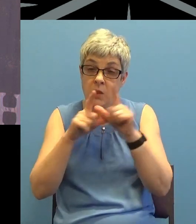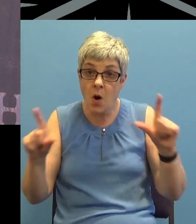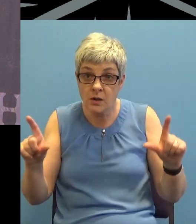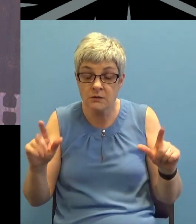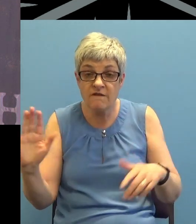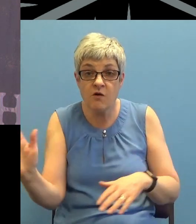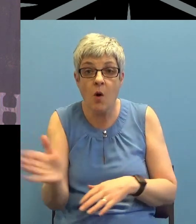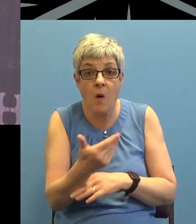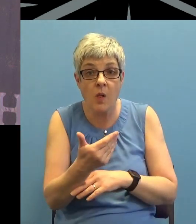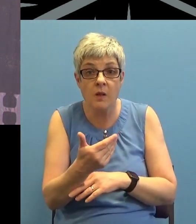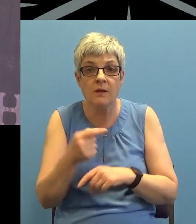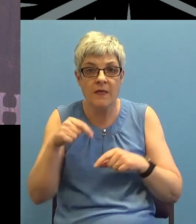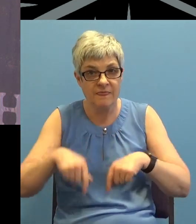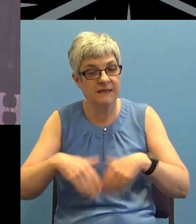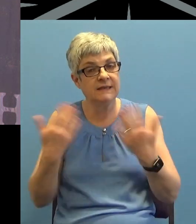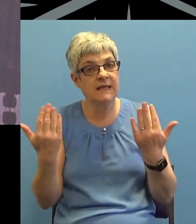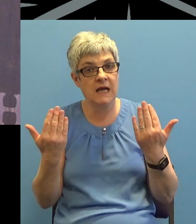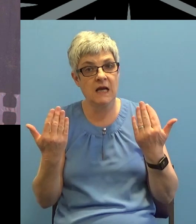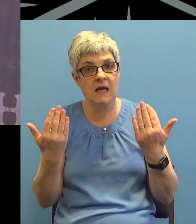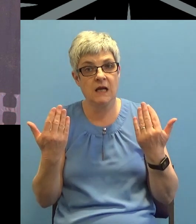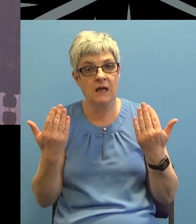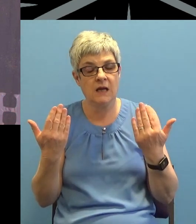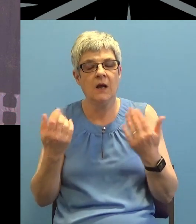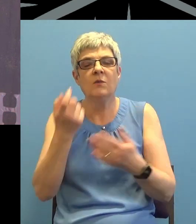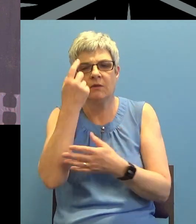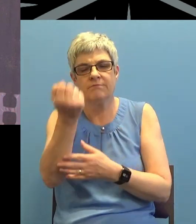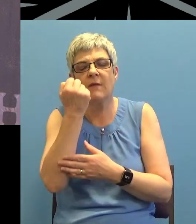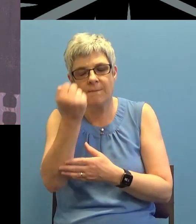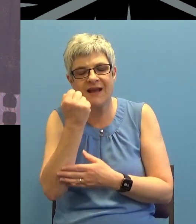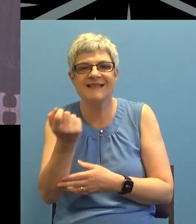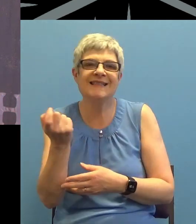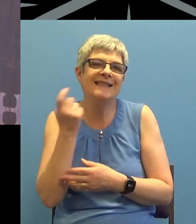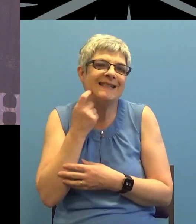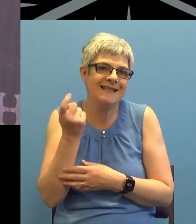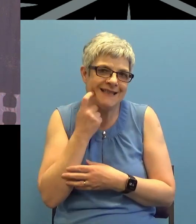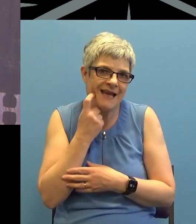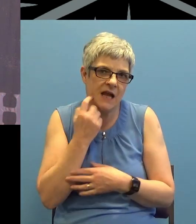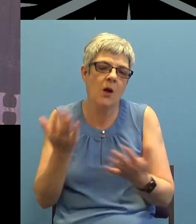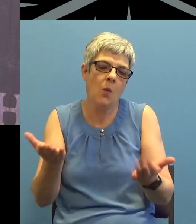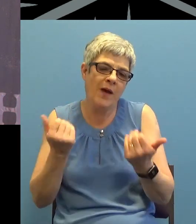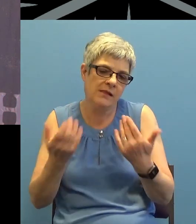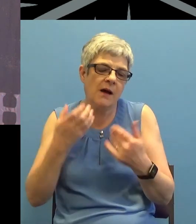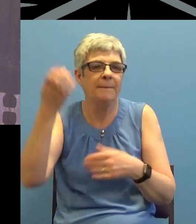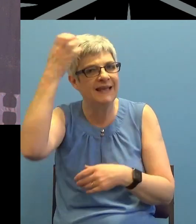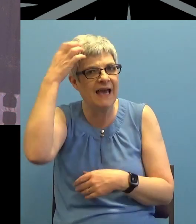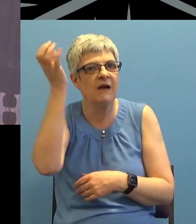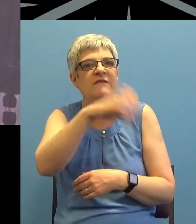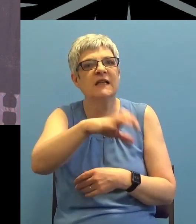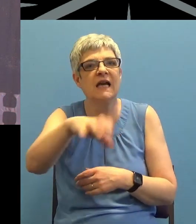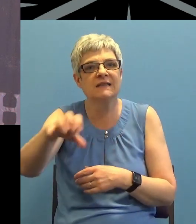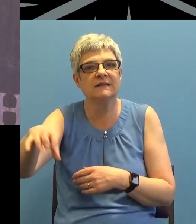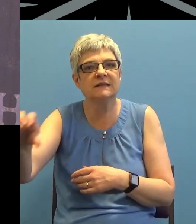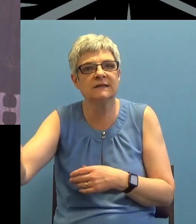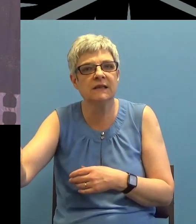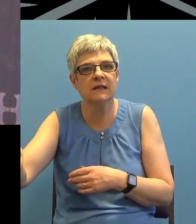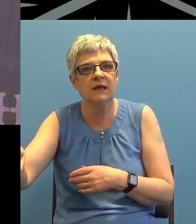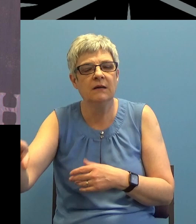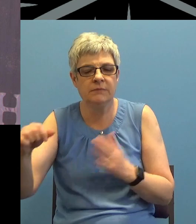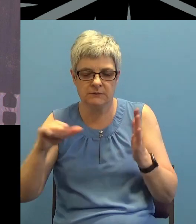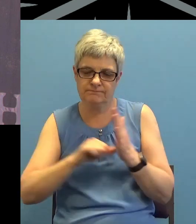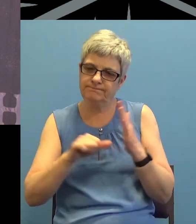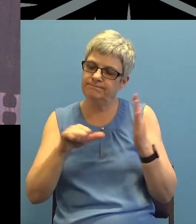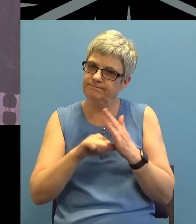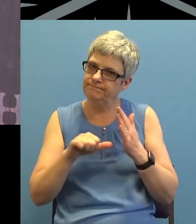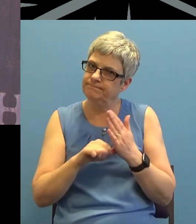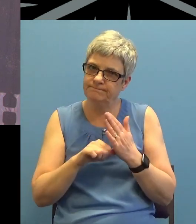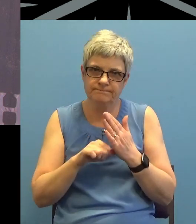Lord of all, on this day, we are reminded of how easy it is to welcome you as the King of Kings, but